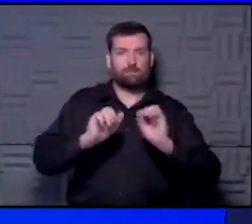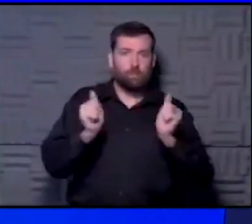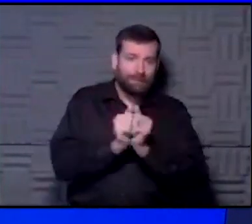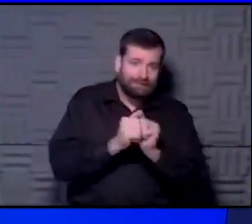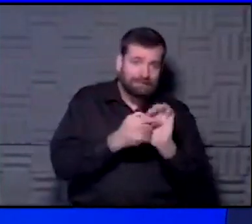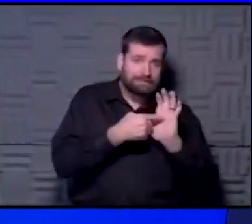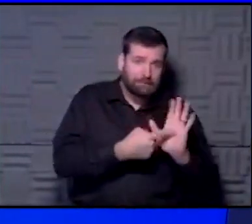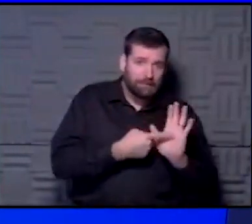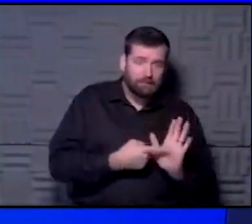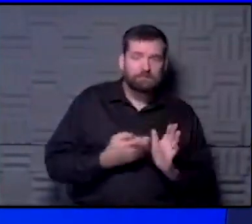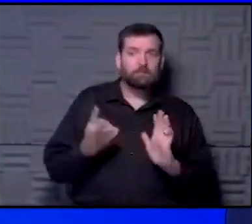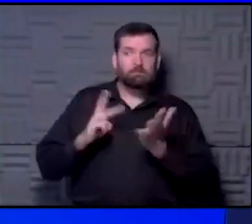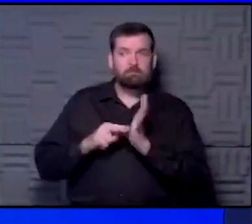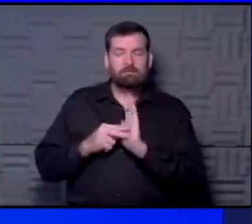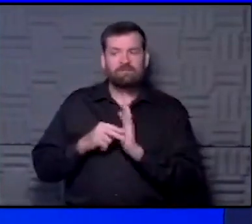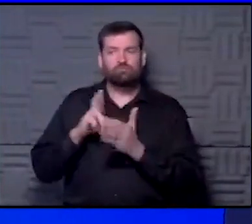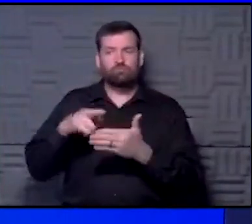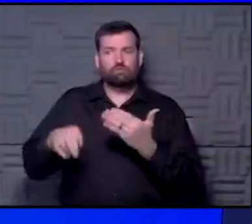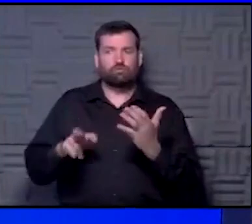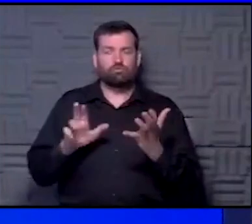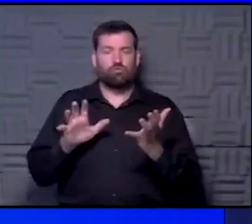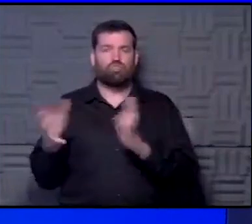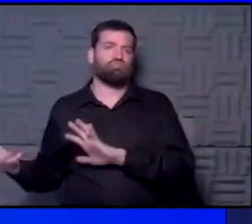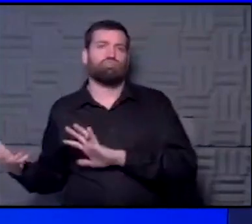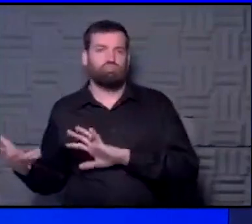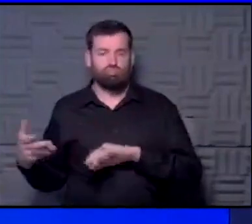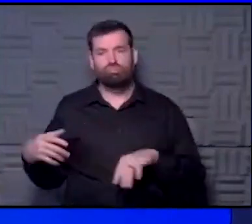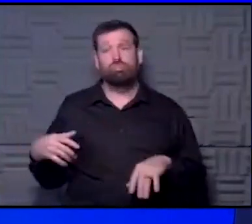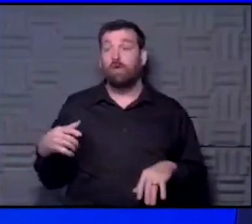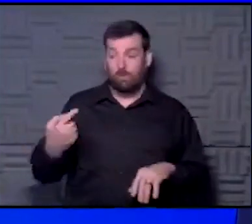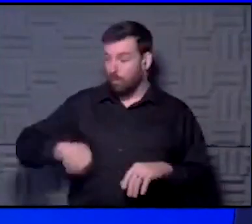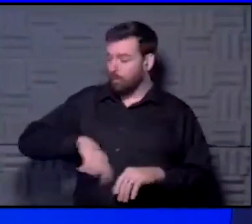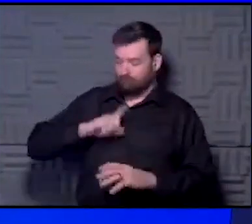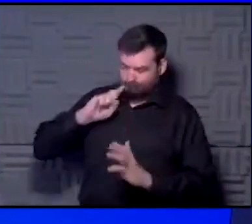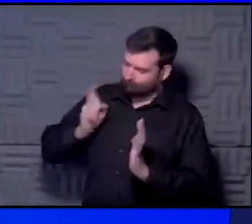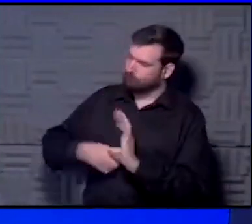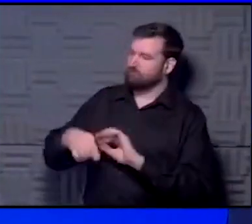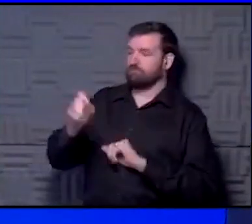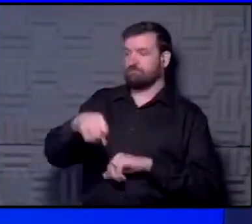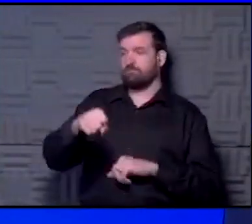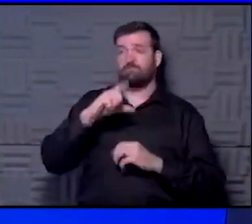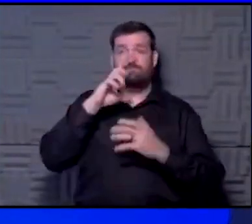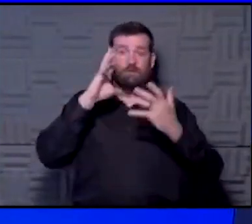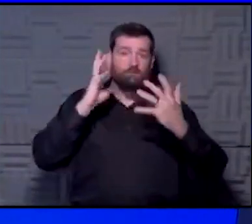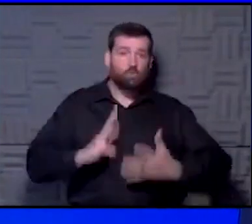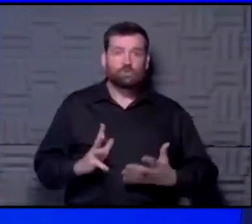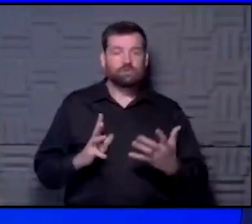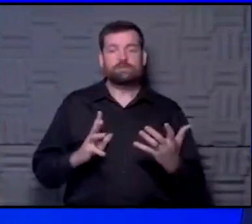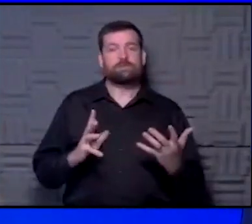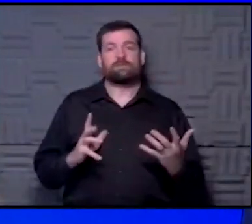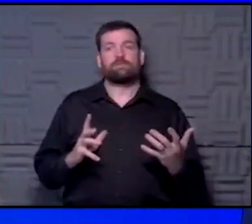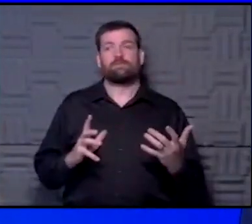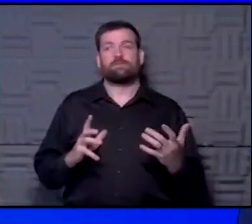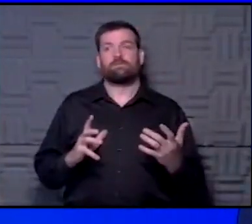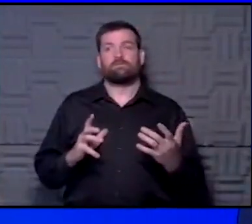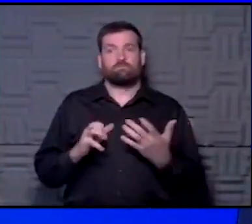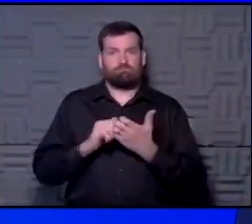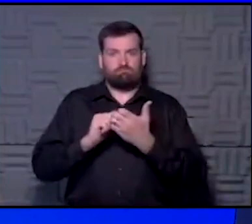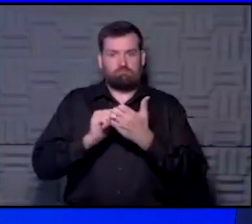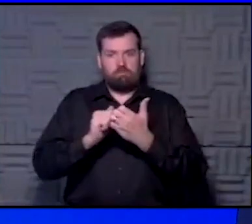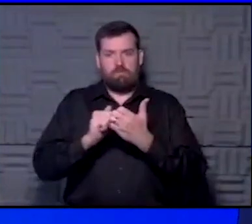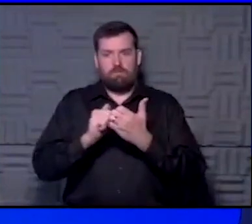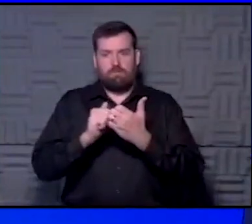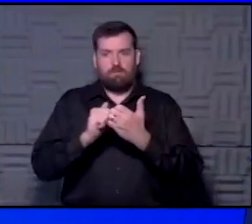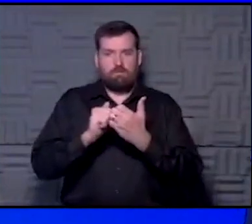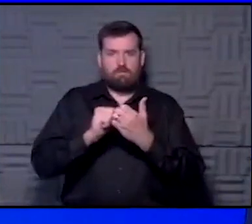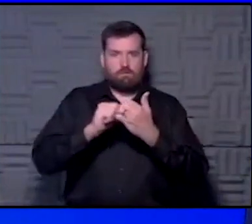your results are going to be skewed and your percent positivity, and we absolutely acknowledge that. Unfortunately, we don't have a mechanism in place